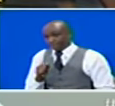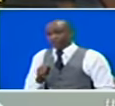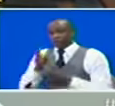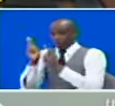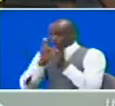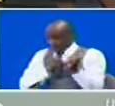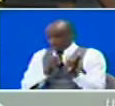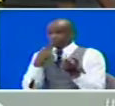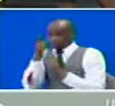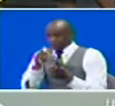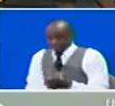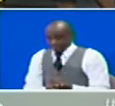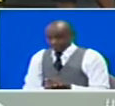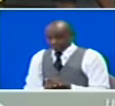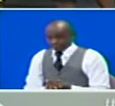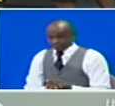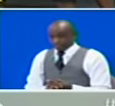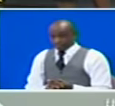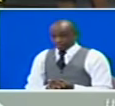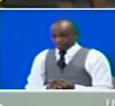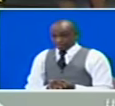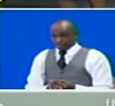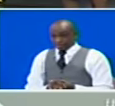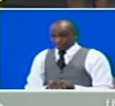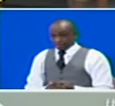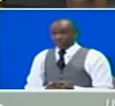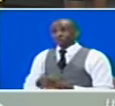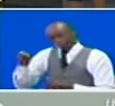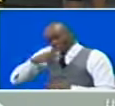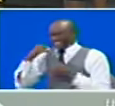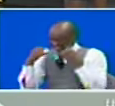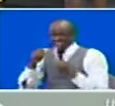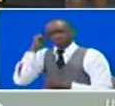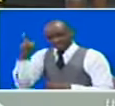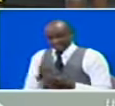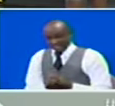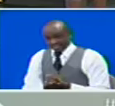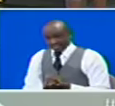Norway. Okay. Yes. And so all of these guys said what? We're trying to understand